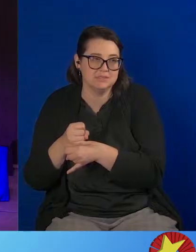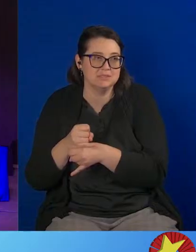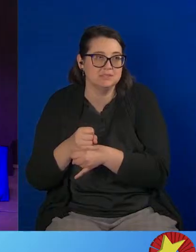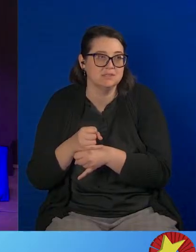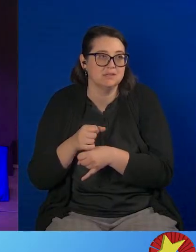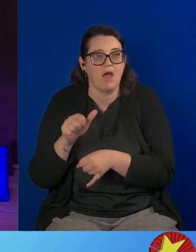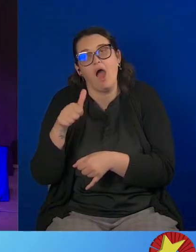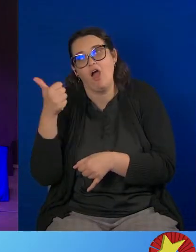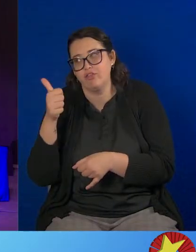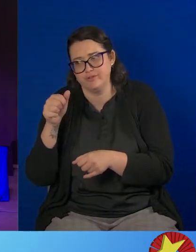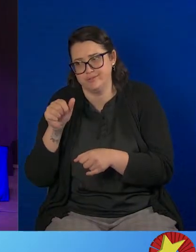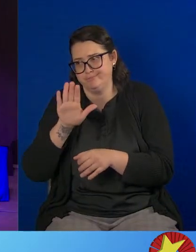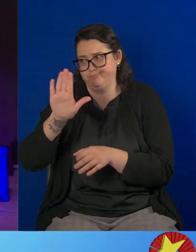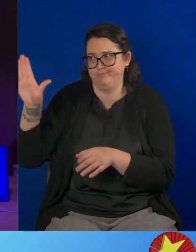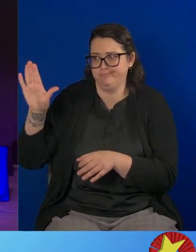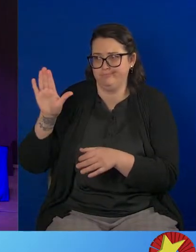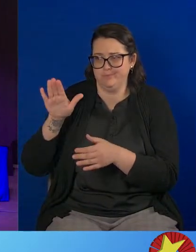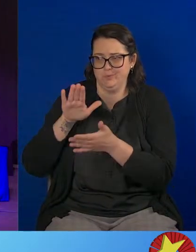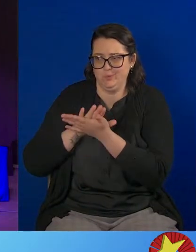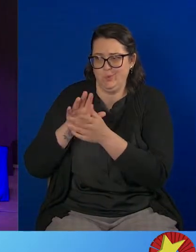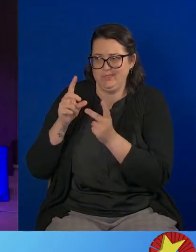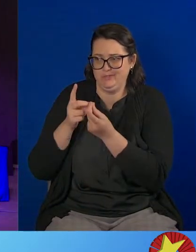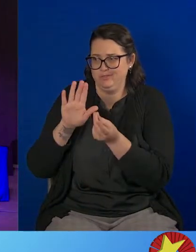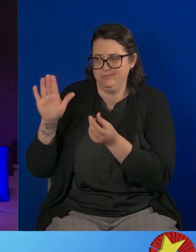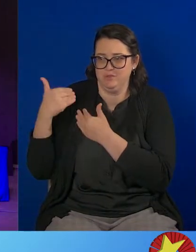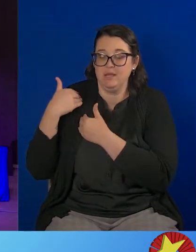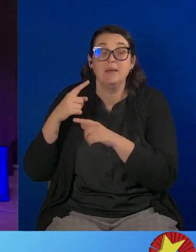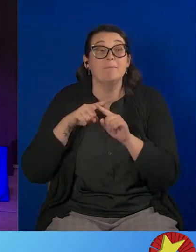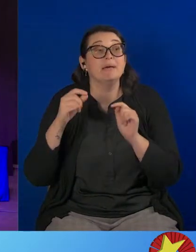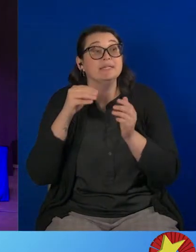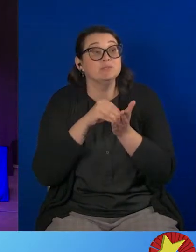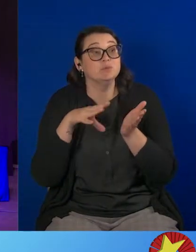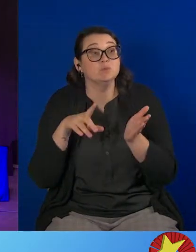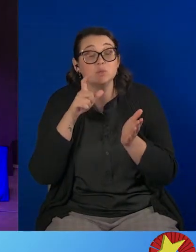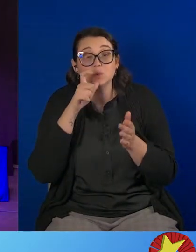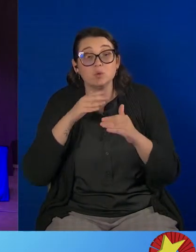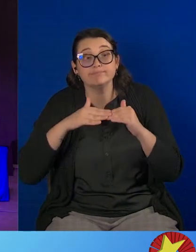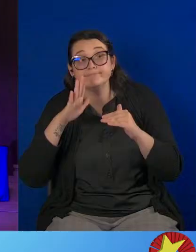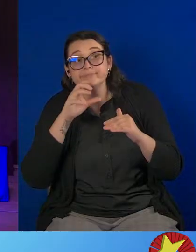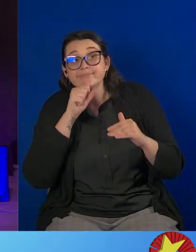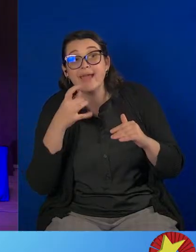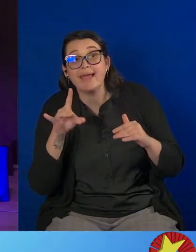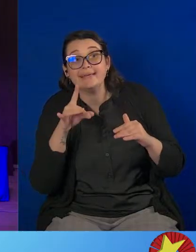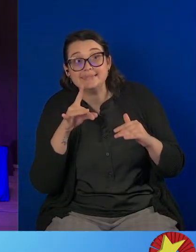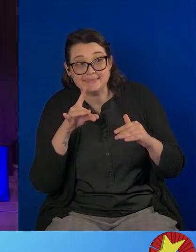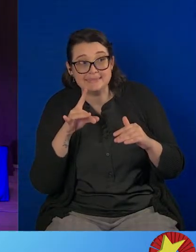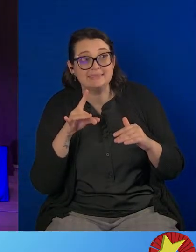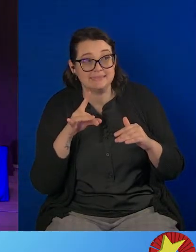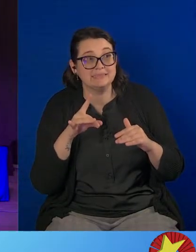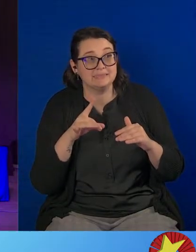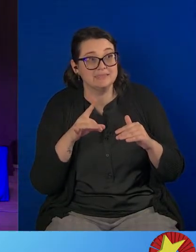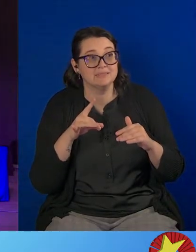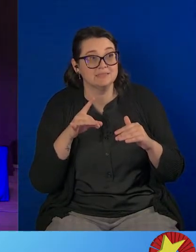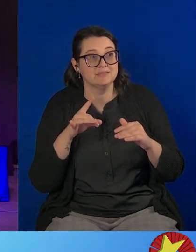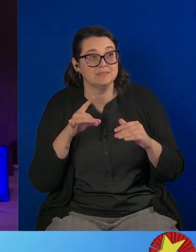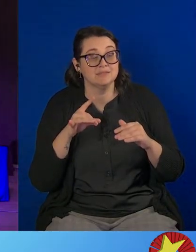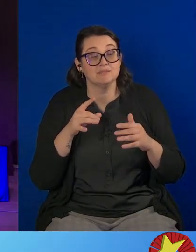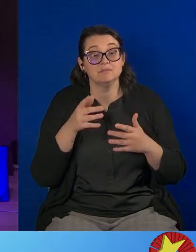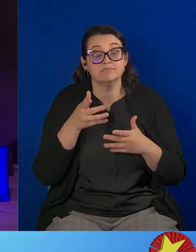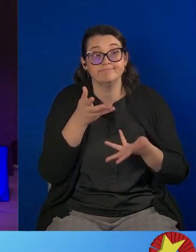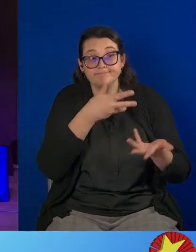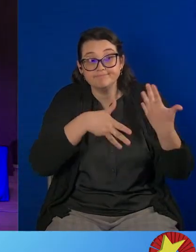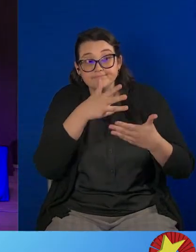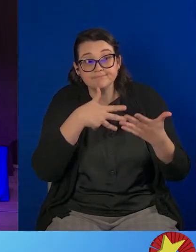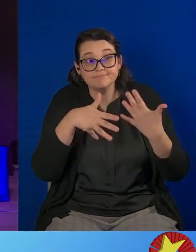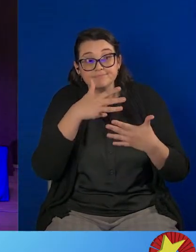district. But students of age involved in a more than social interaction with underage students